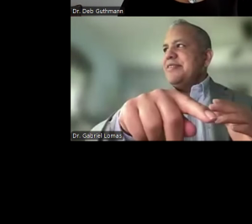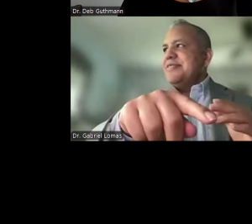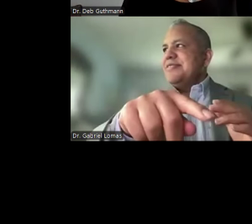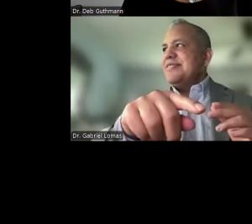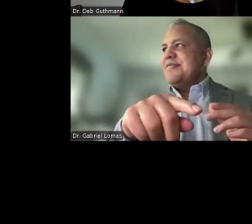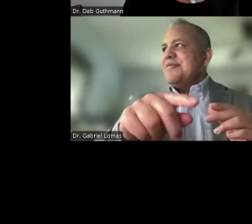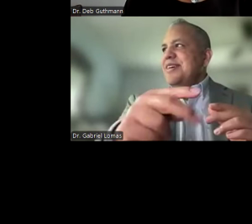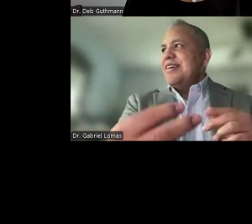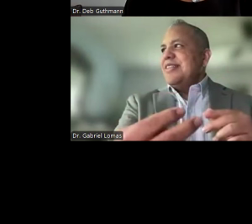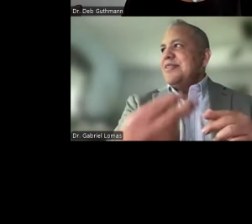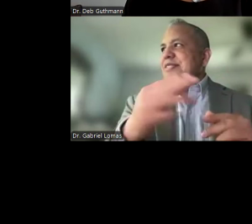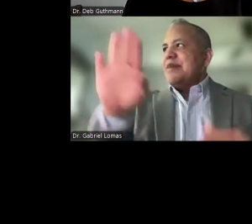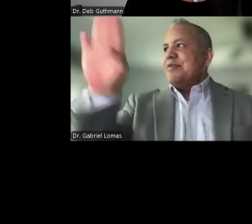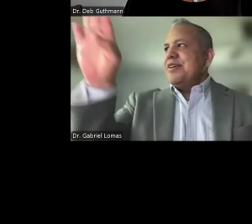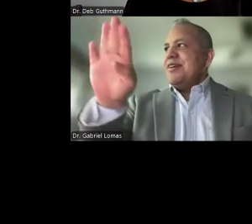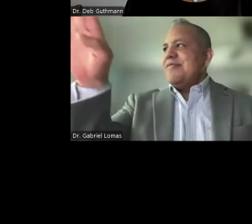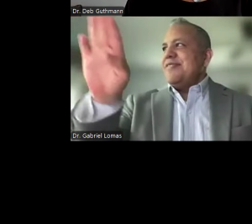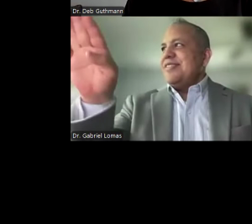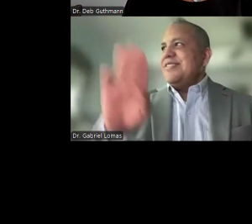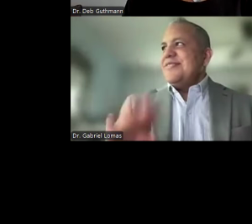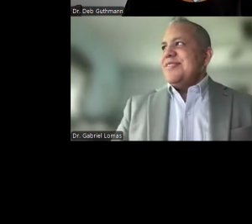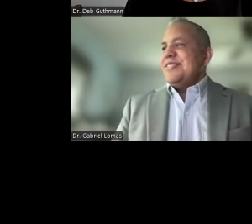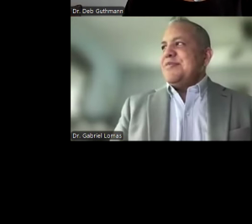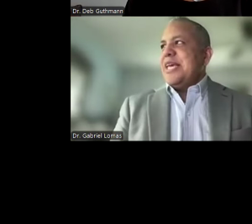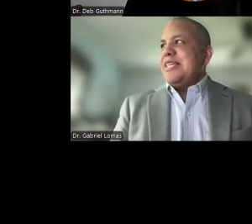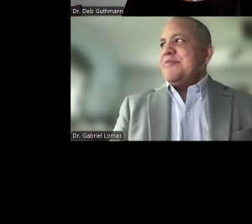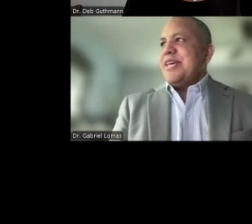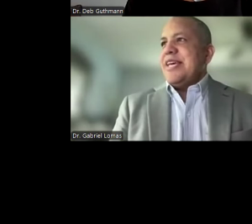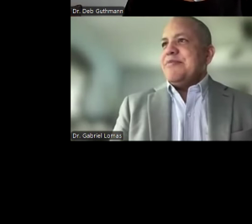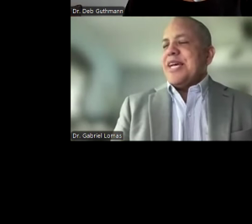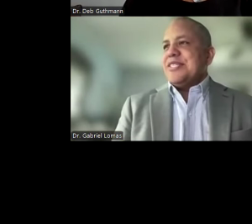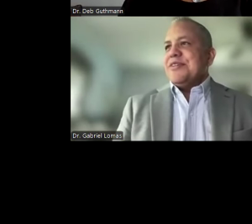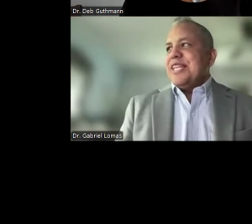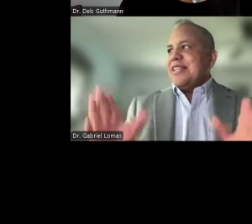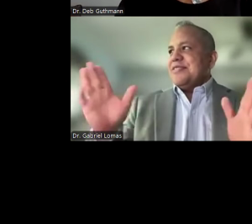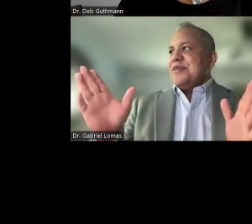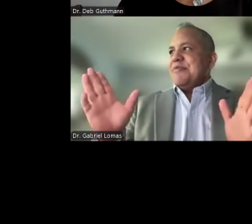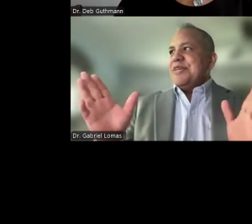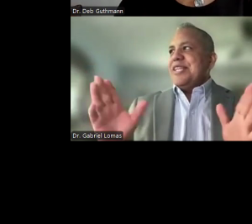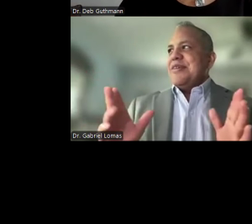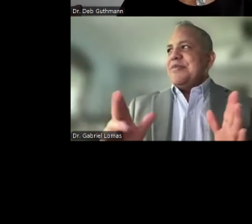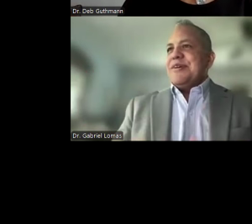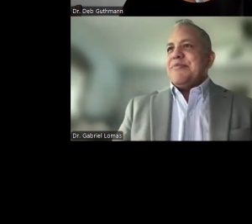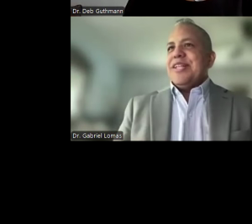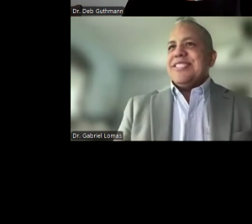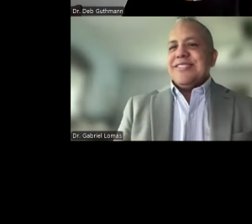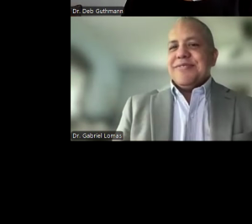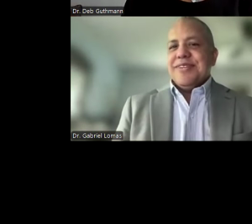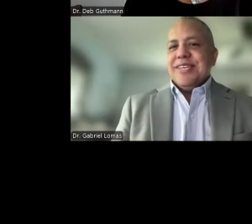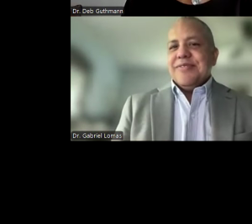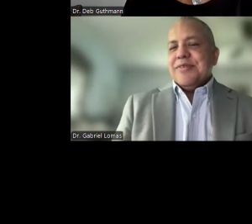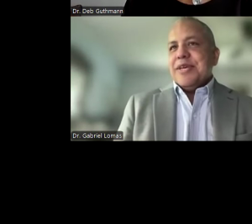down here. So it looks like I'm looking off into space, but I am actually looking at the screen. I'm looking at you, so I